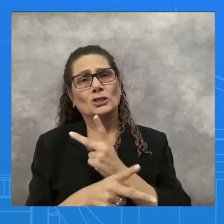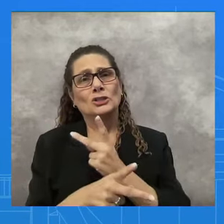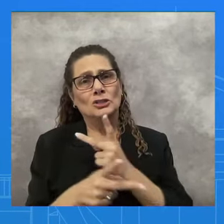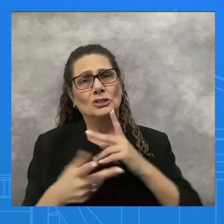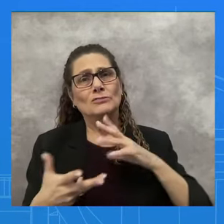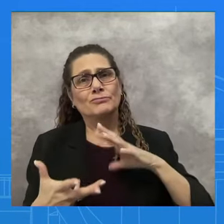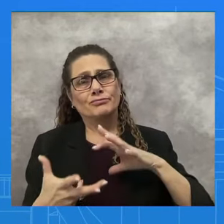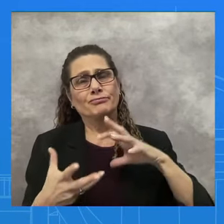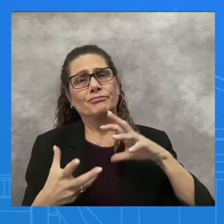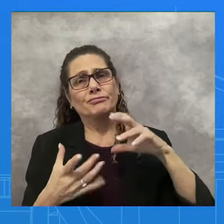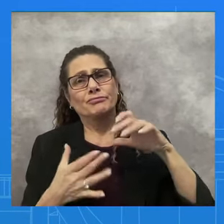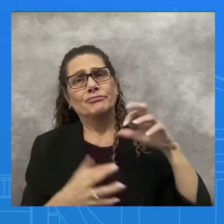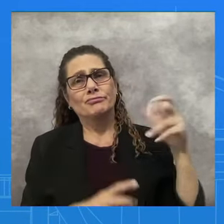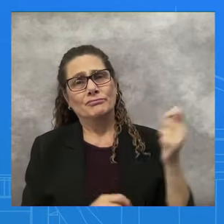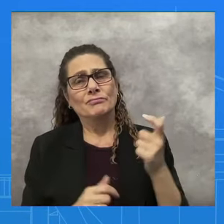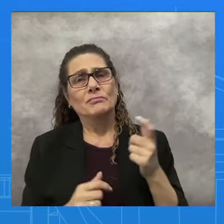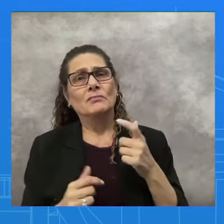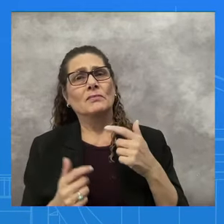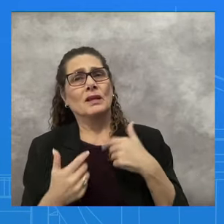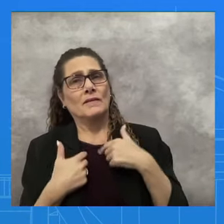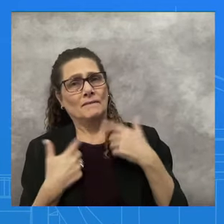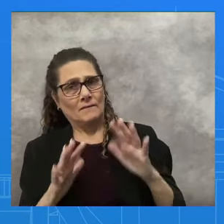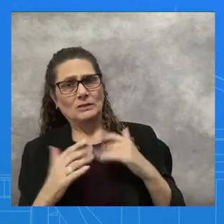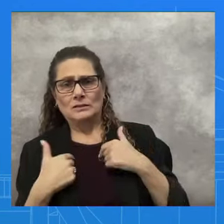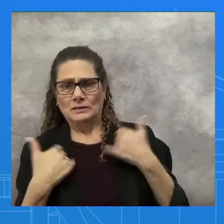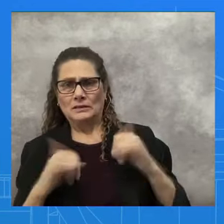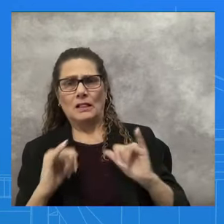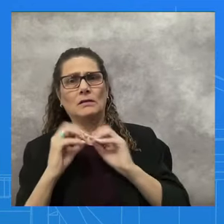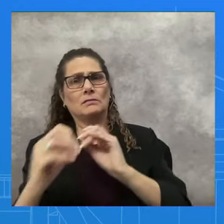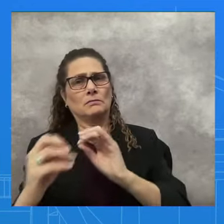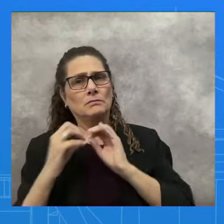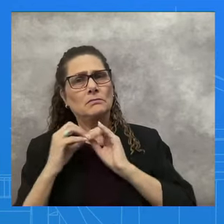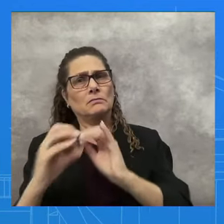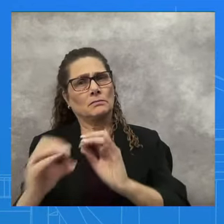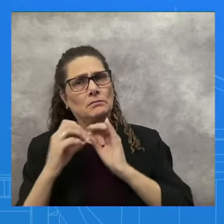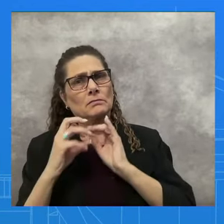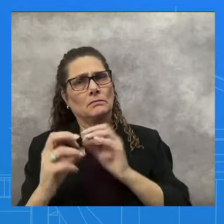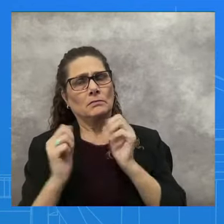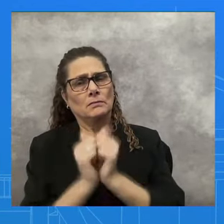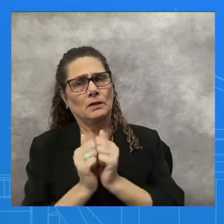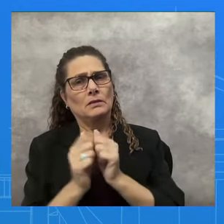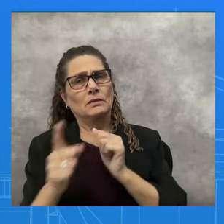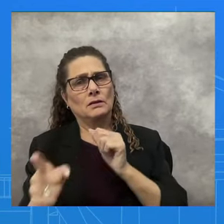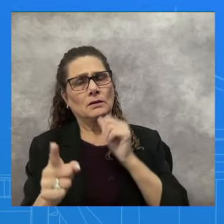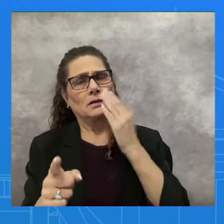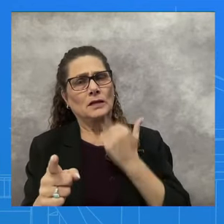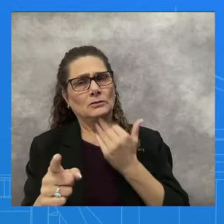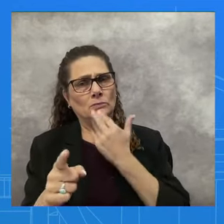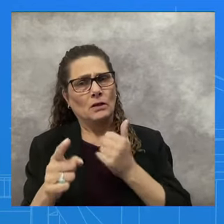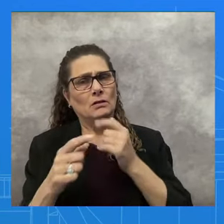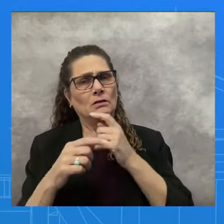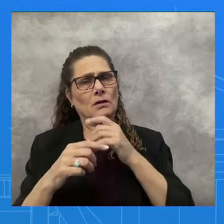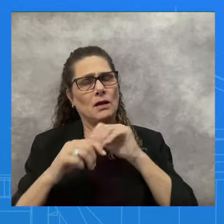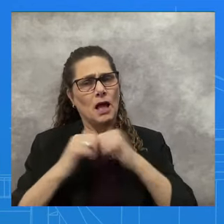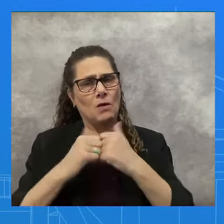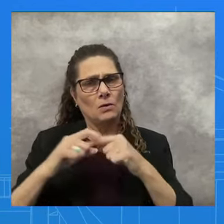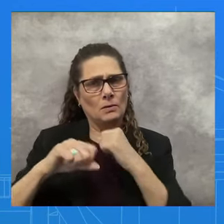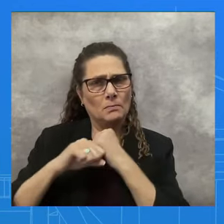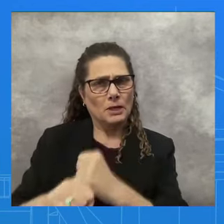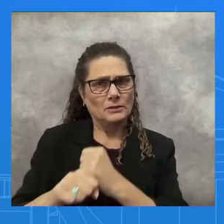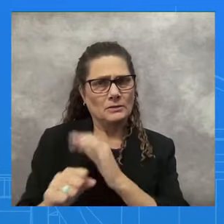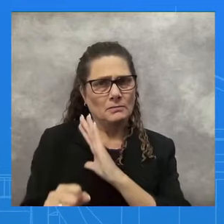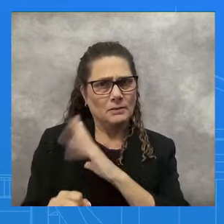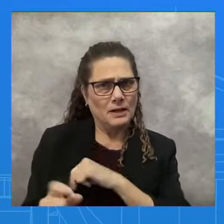about what that plan might look like. Okay. John, thank you. Going back to what you were saying to